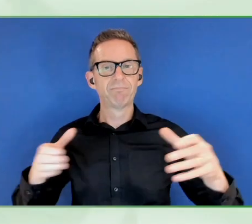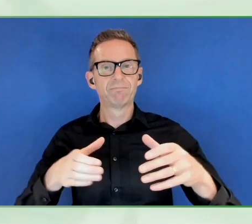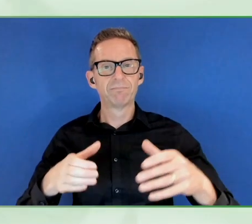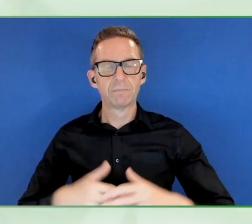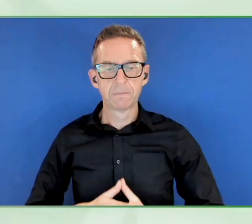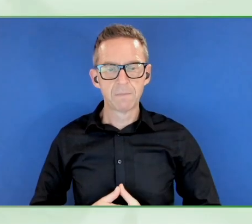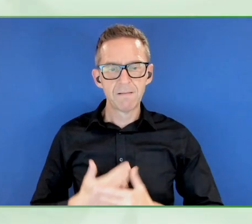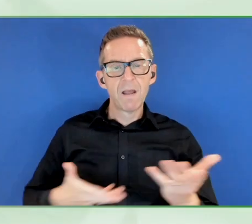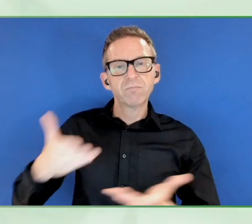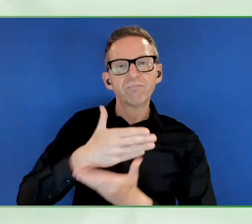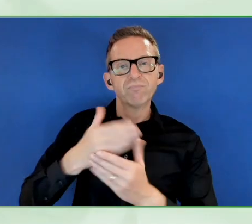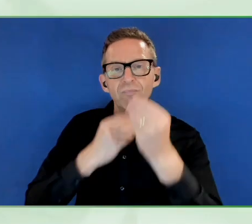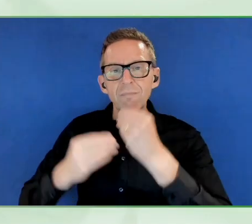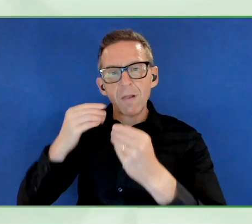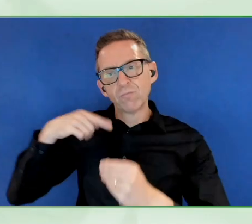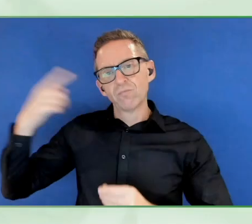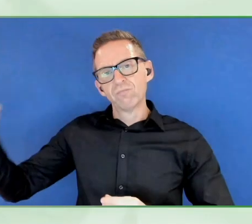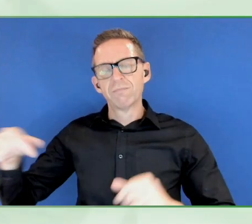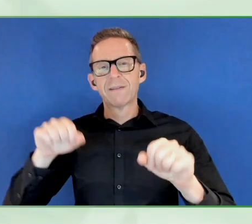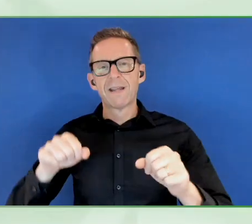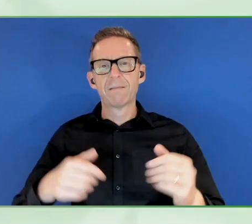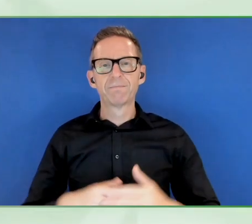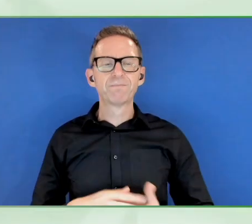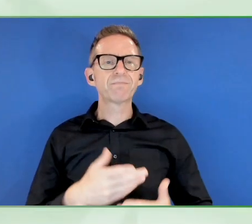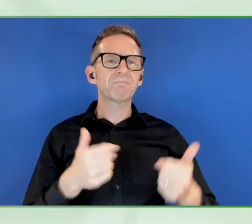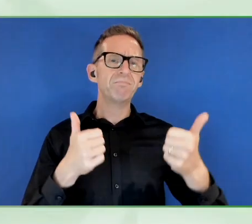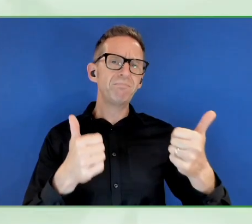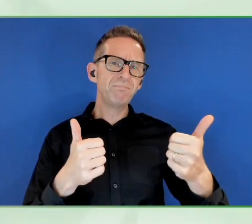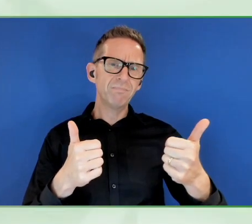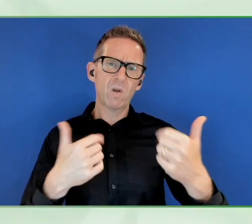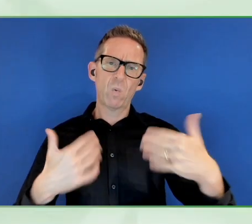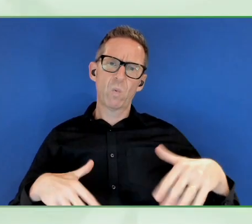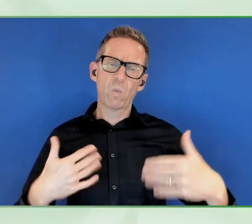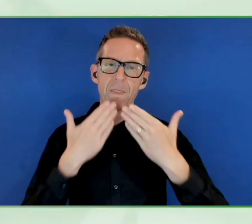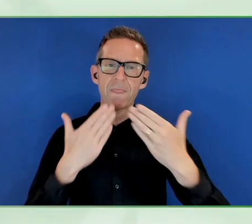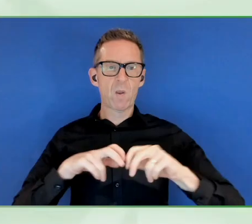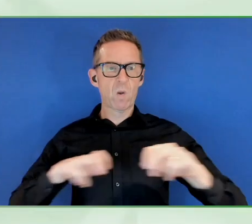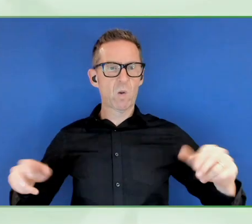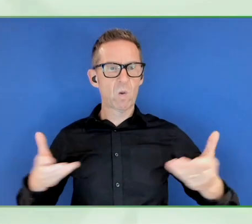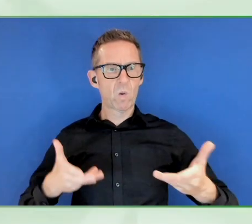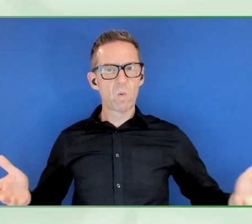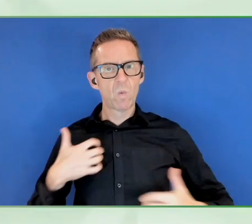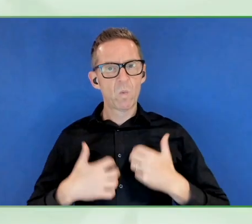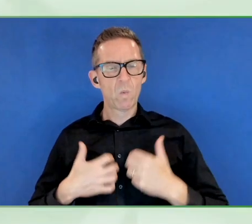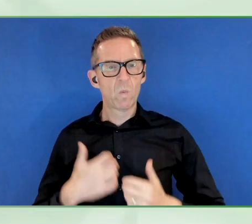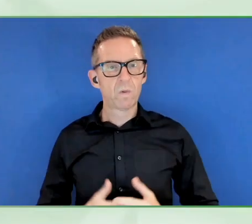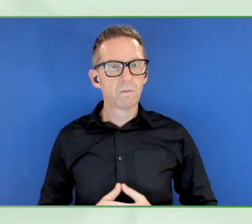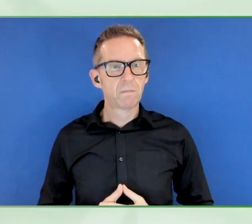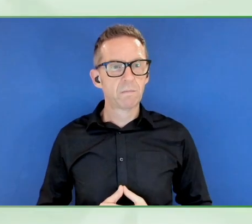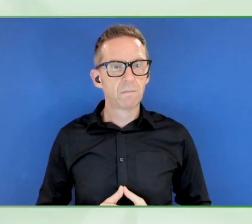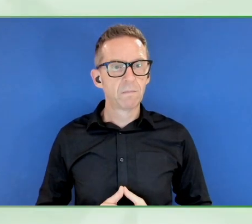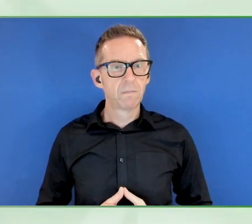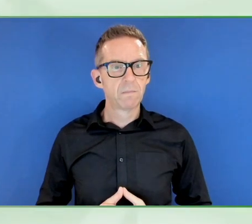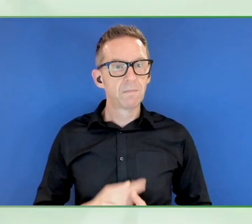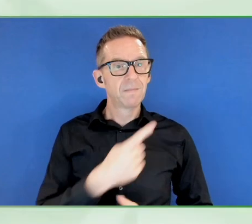you. Thank you. Thank you very, very much for this interested. Oh, can we talk separately? Because the time is up.